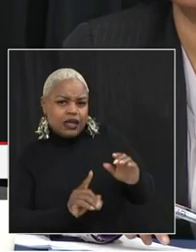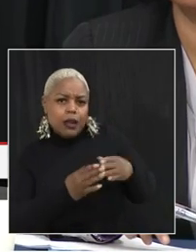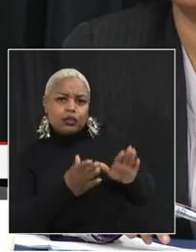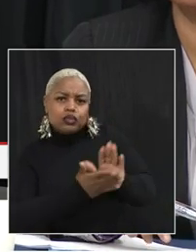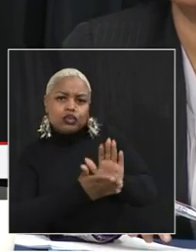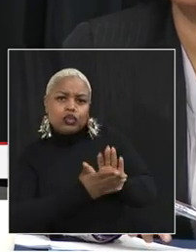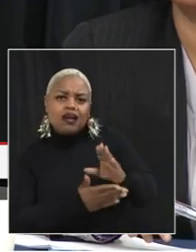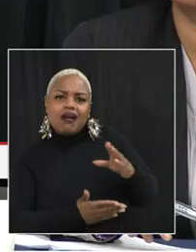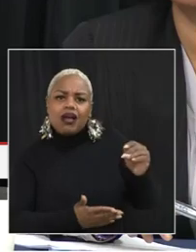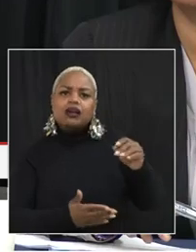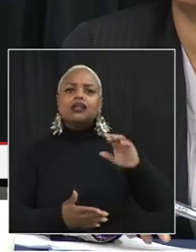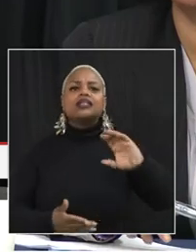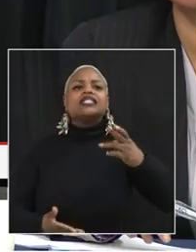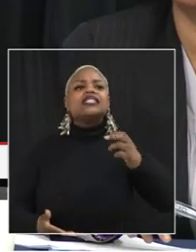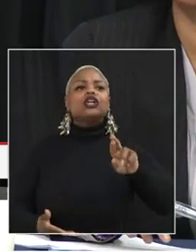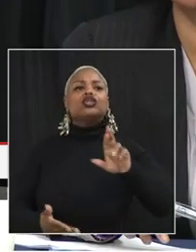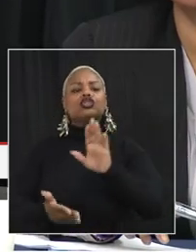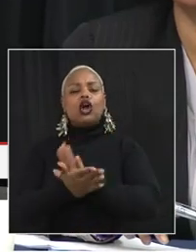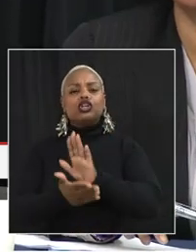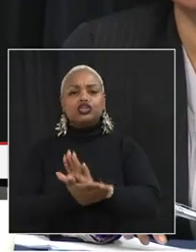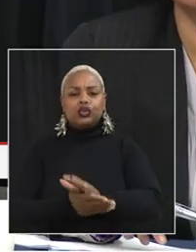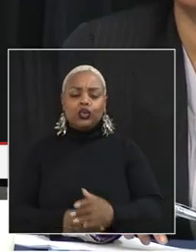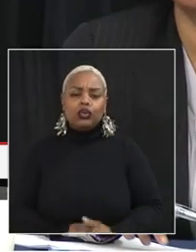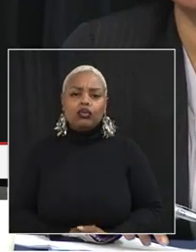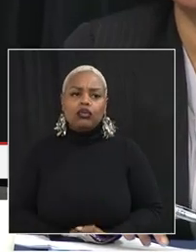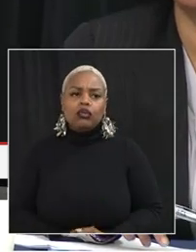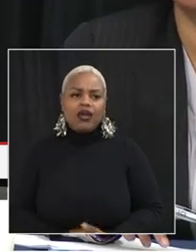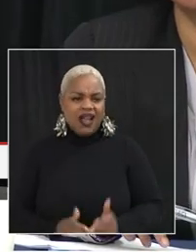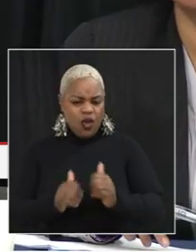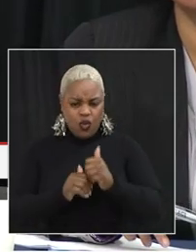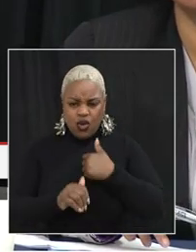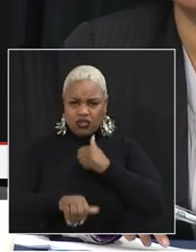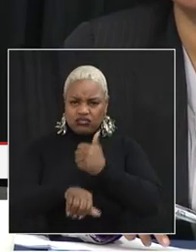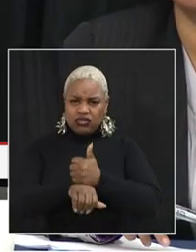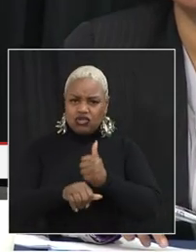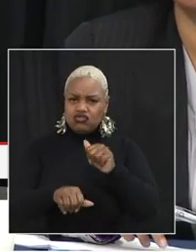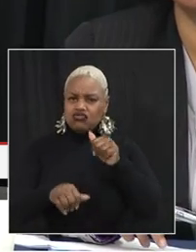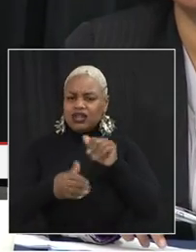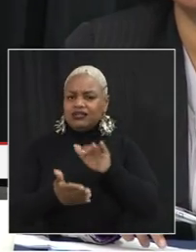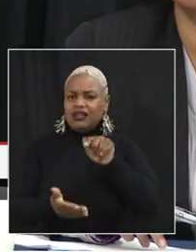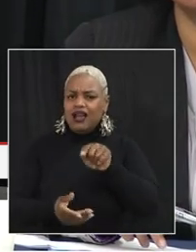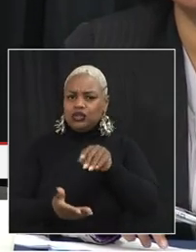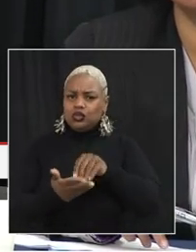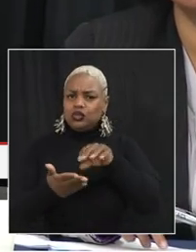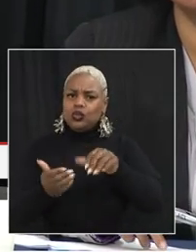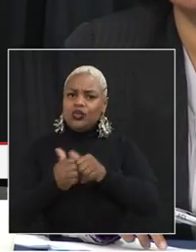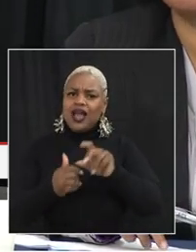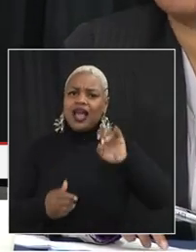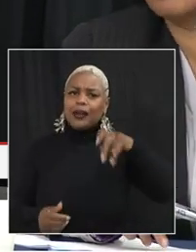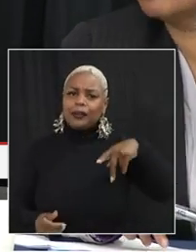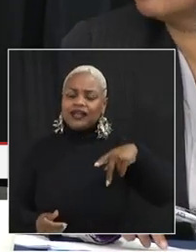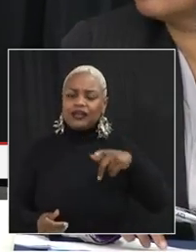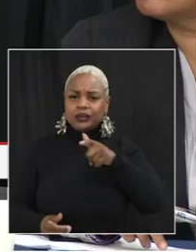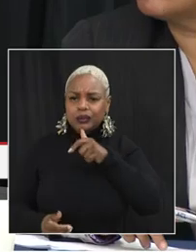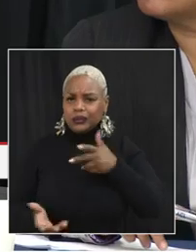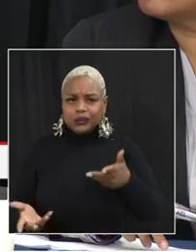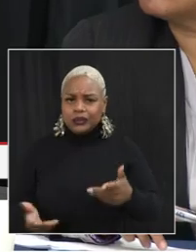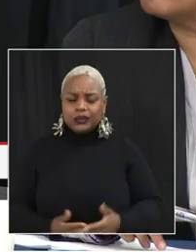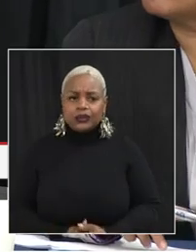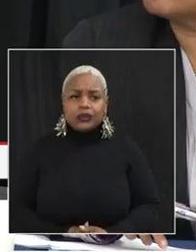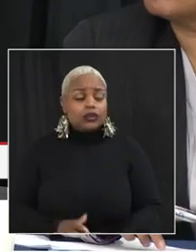schools work to address our children with a plan. It's a really good